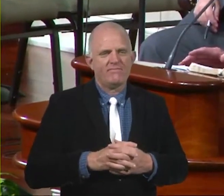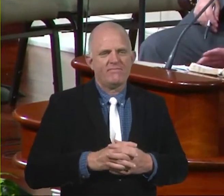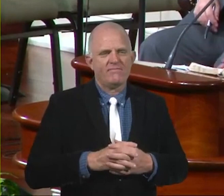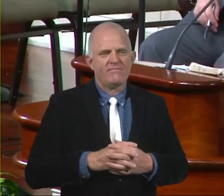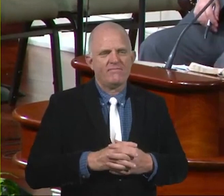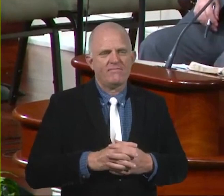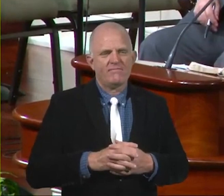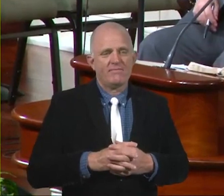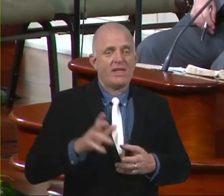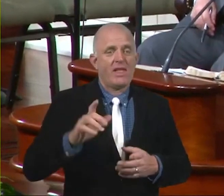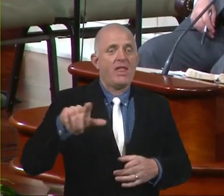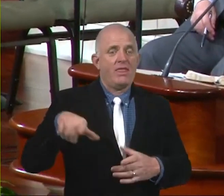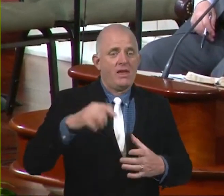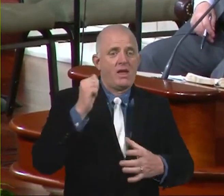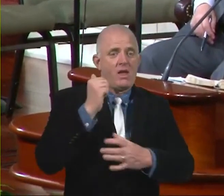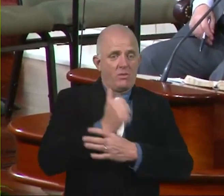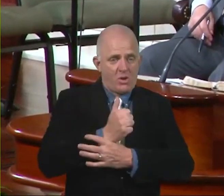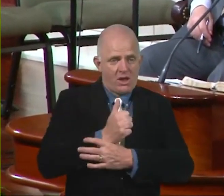Abraham pulled out the knife.